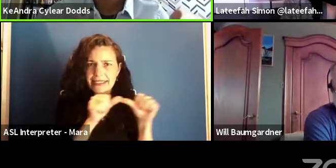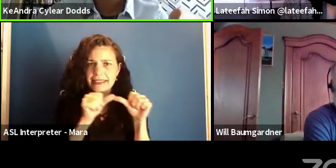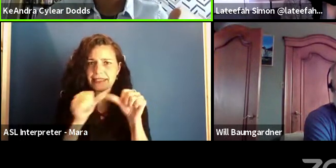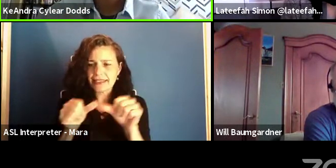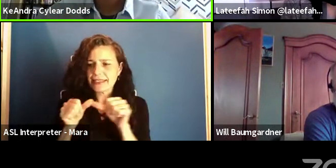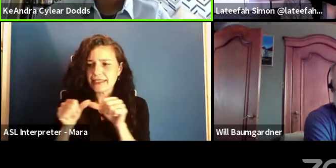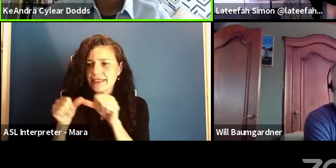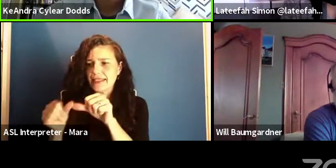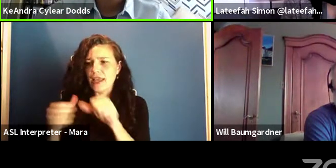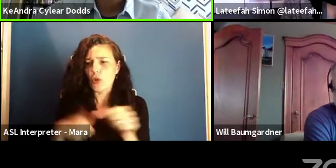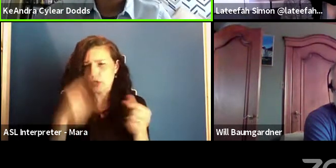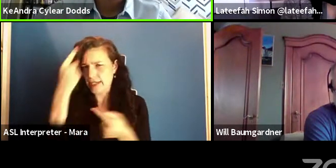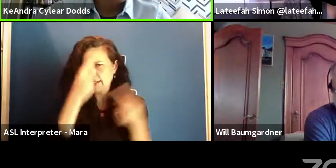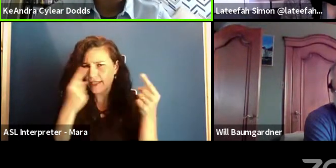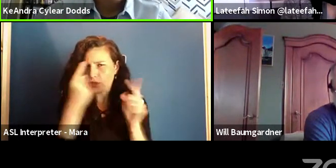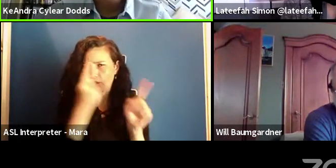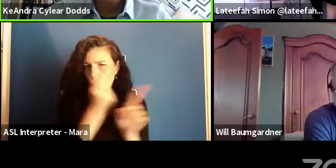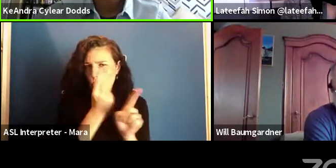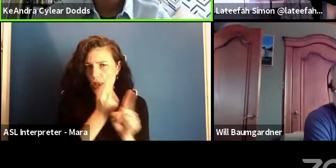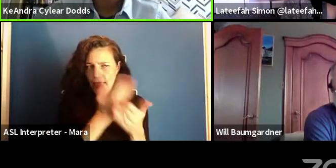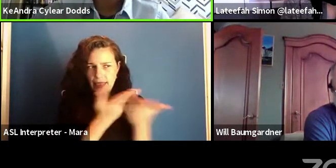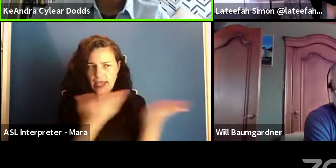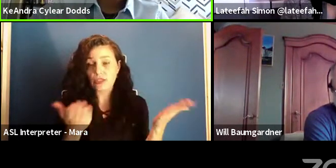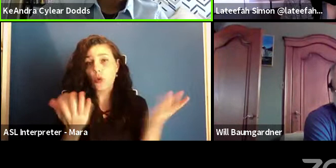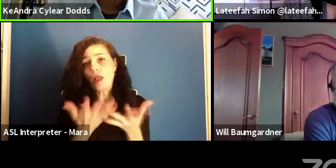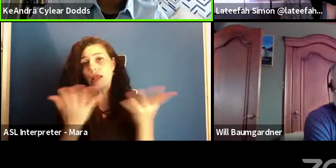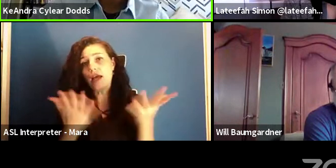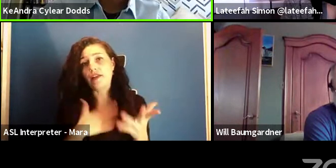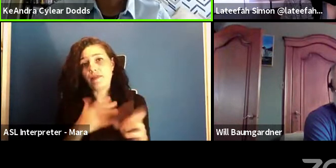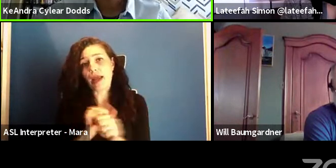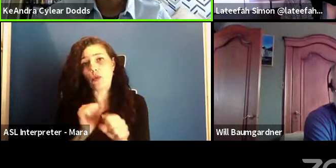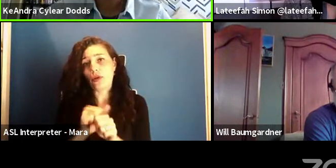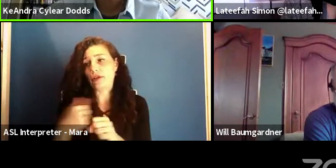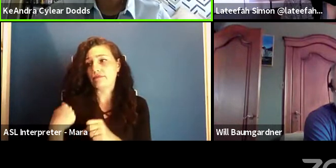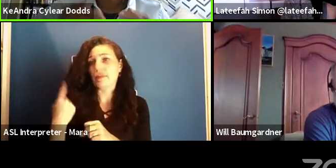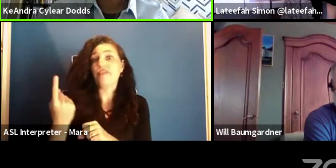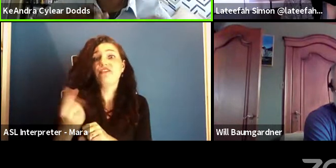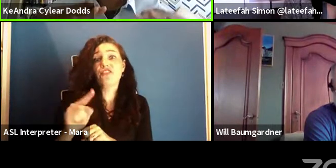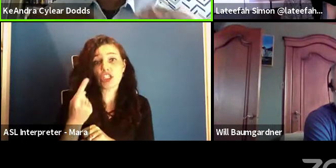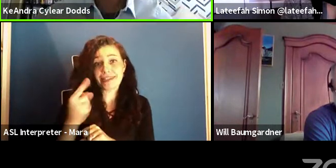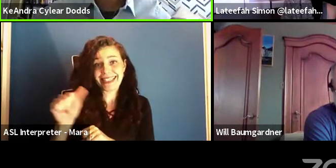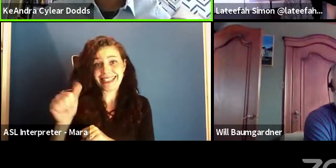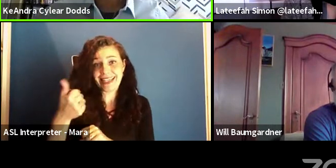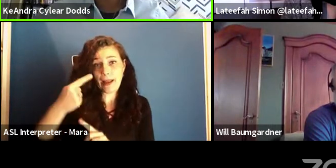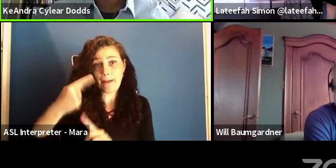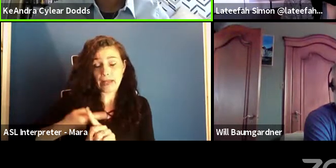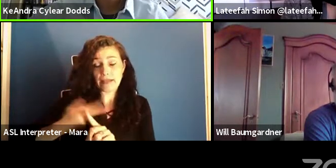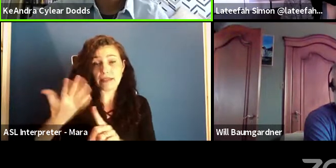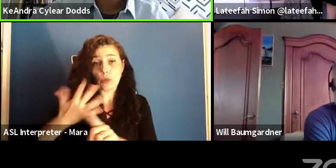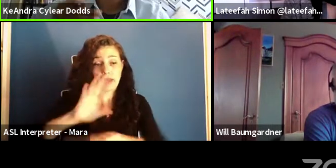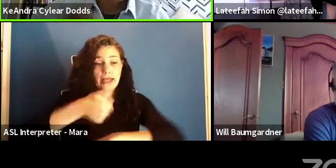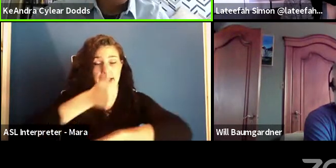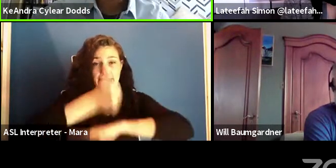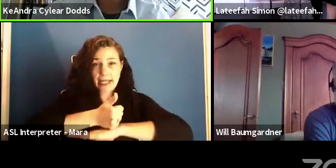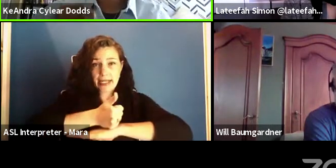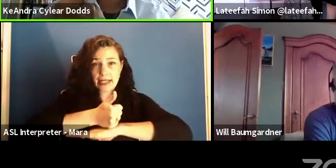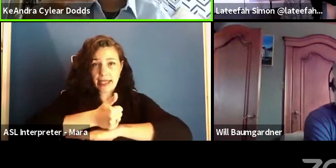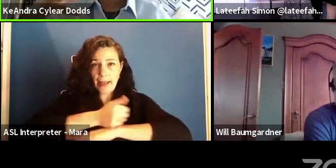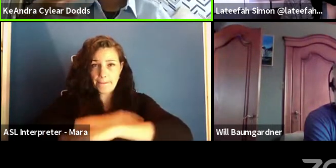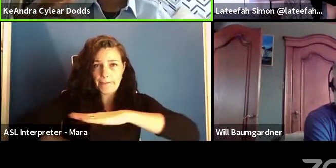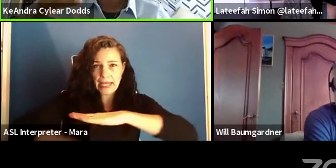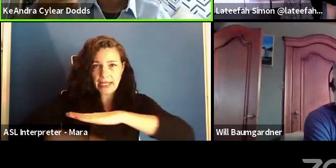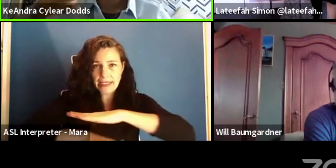the right things. So, much of my work in this first 10 months has really been setting that baseline of